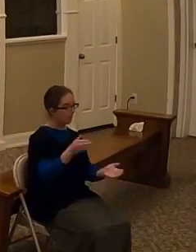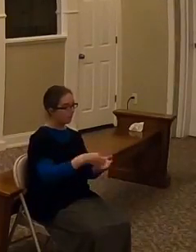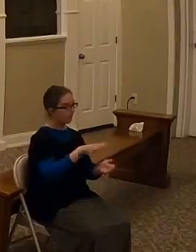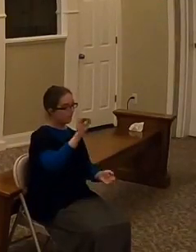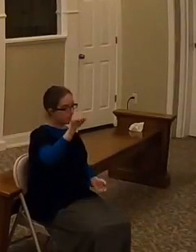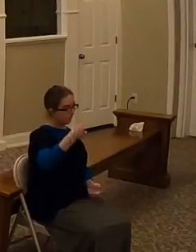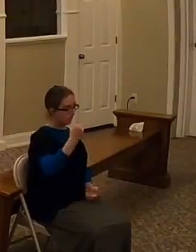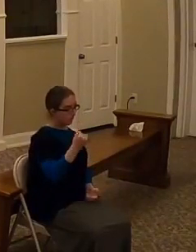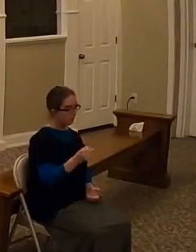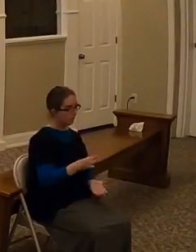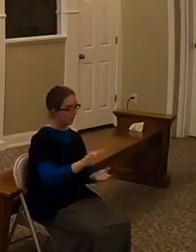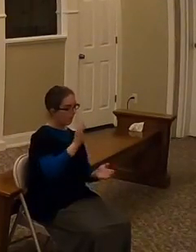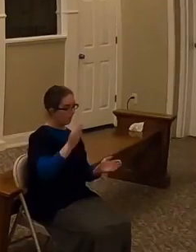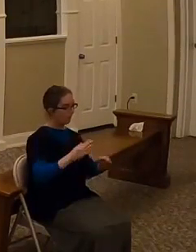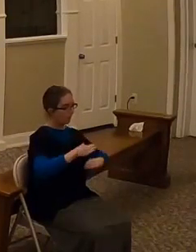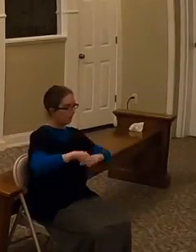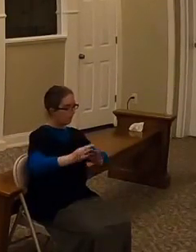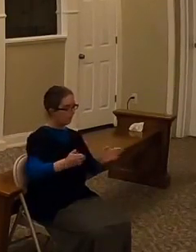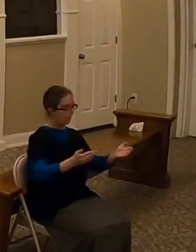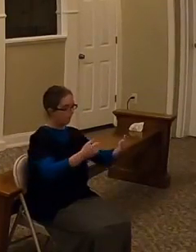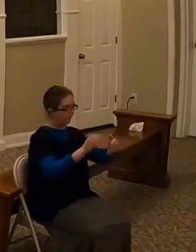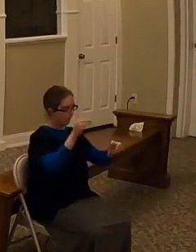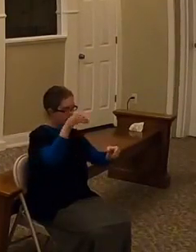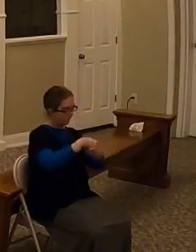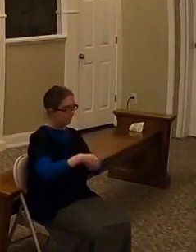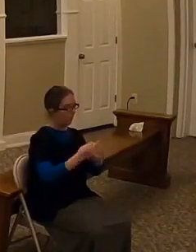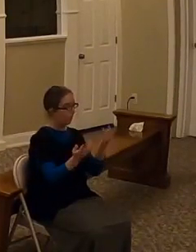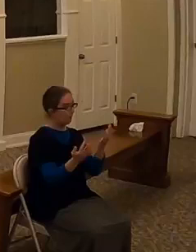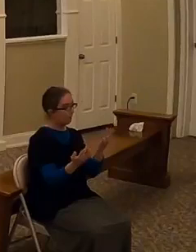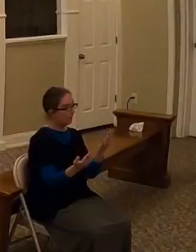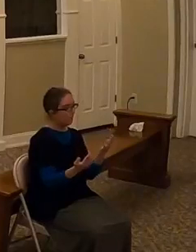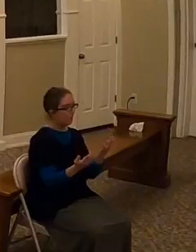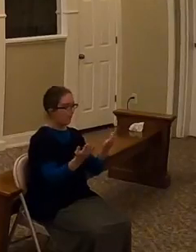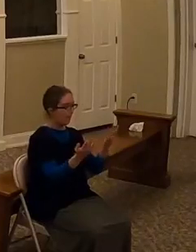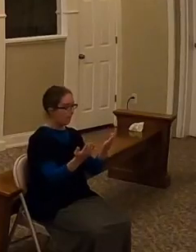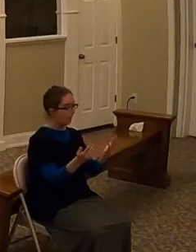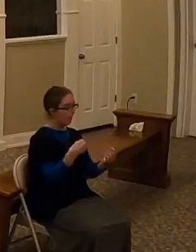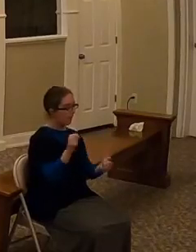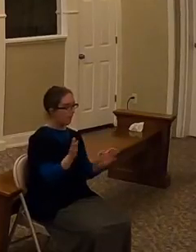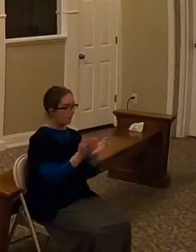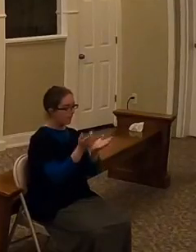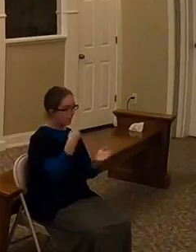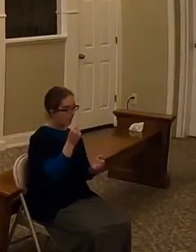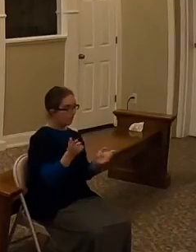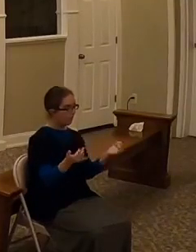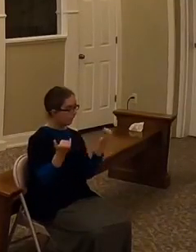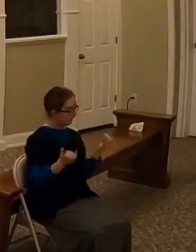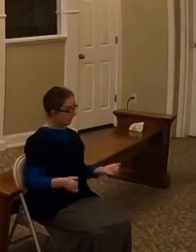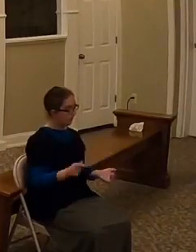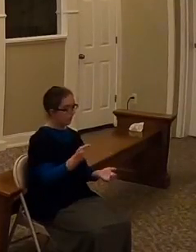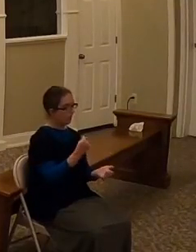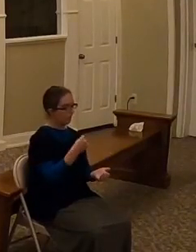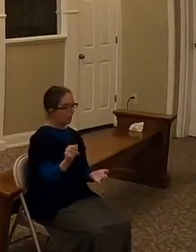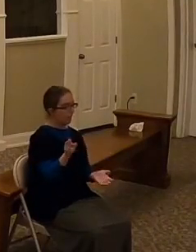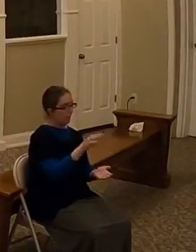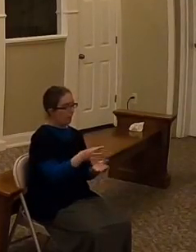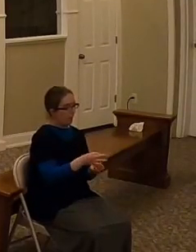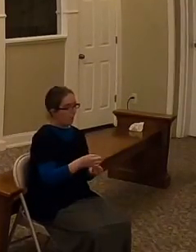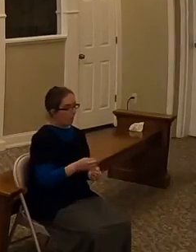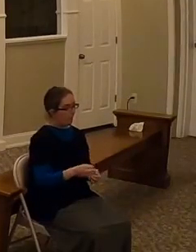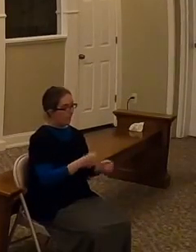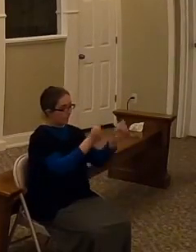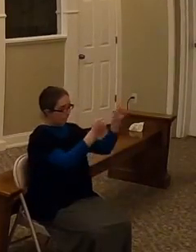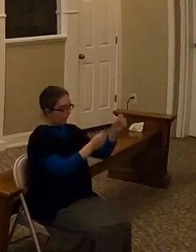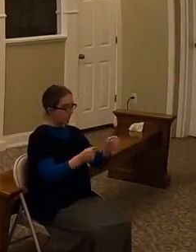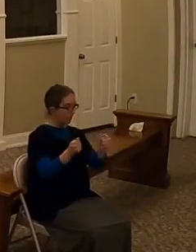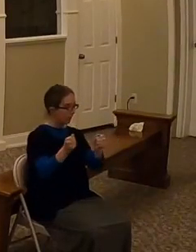to Jerusalem. They found the upper room. They went in. They waited. They tarried, the Bible said. And all of a sudden, the Holy Ghost, there came a sound